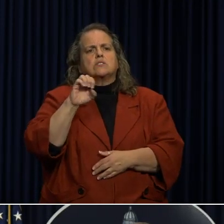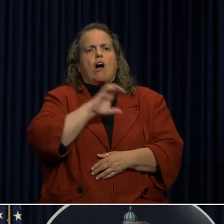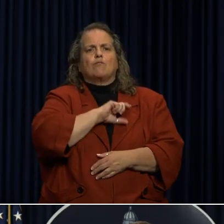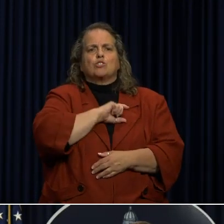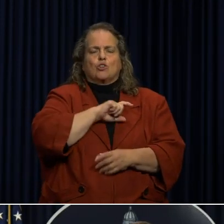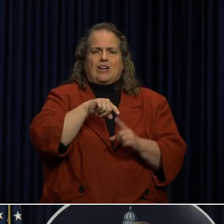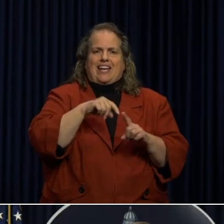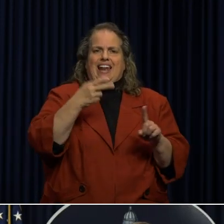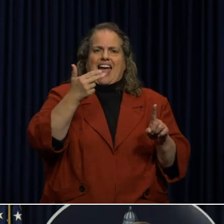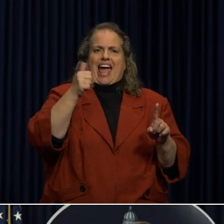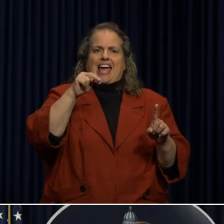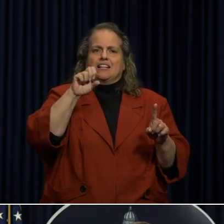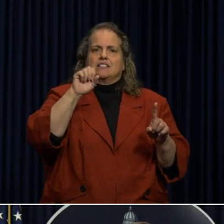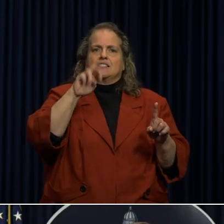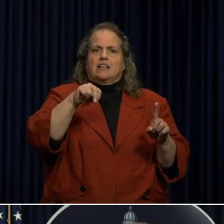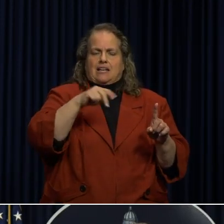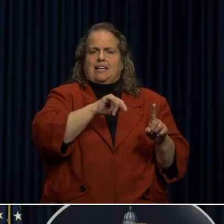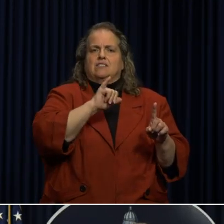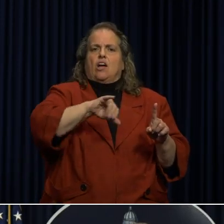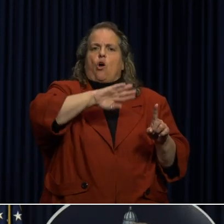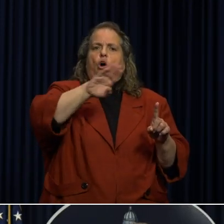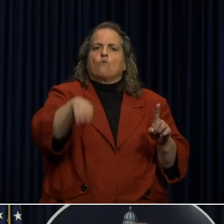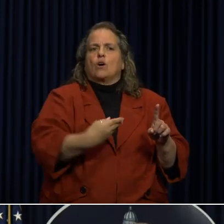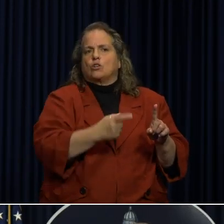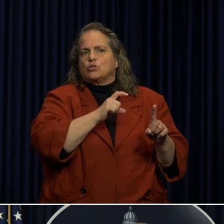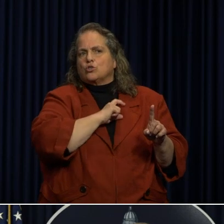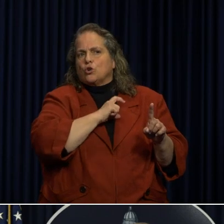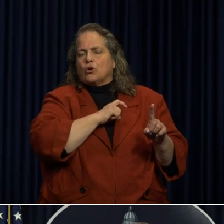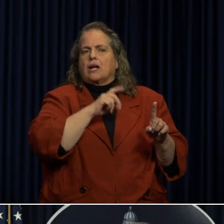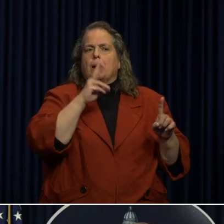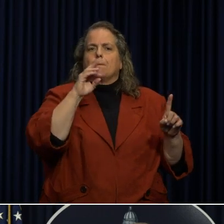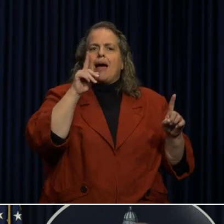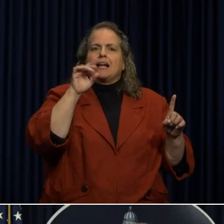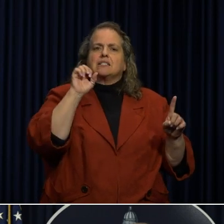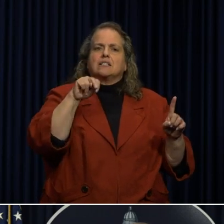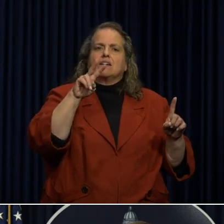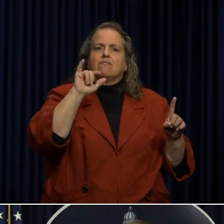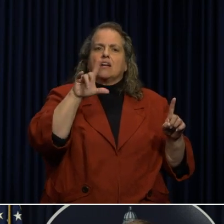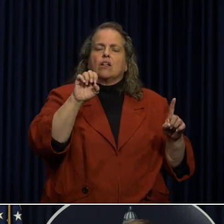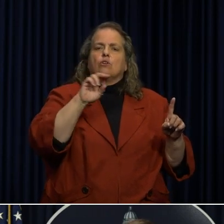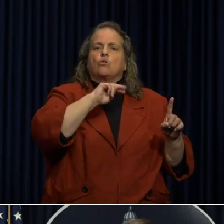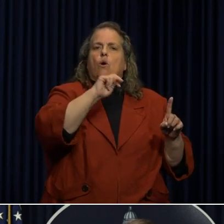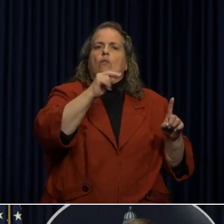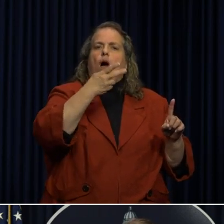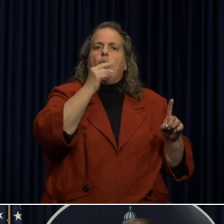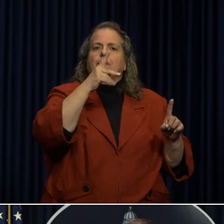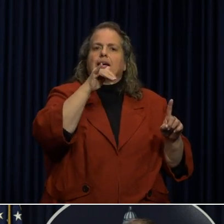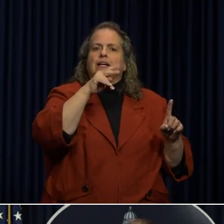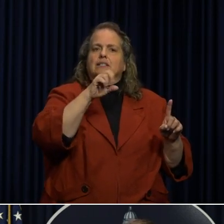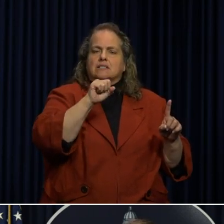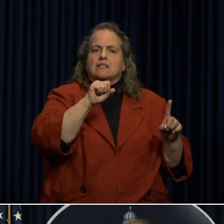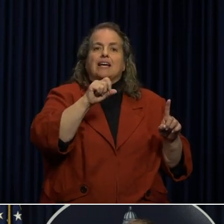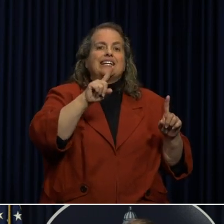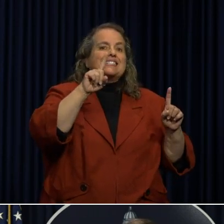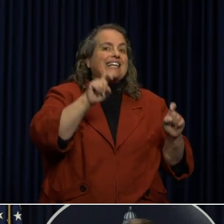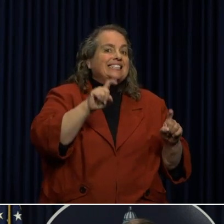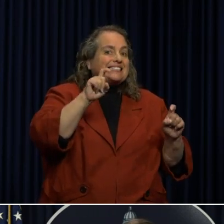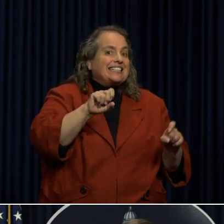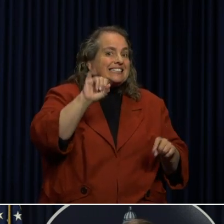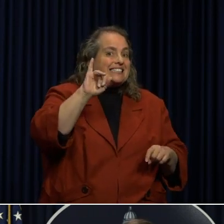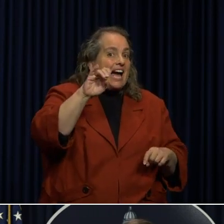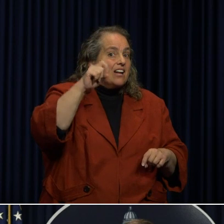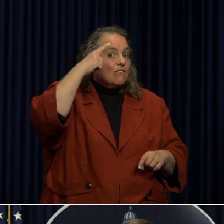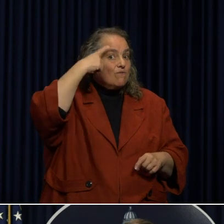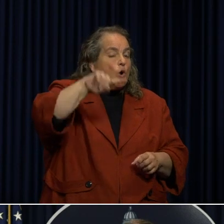had just completed an overnight security detail at Madisonville North Hopkins COVID-19 testing site. He was